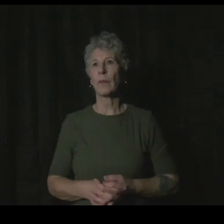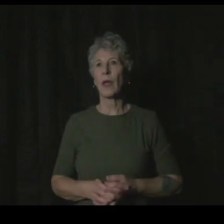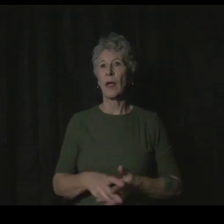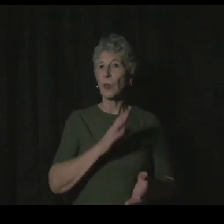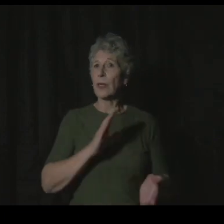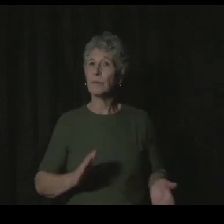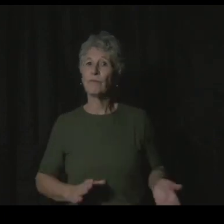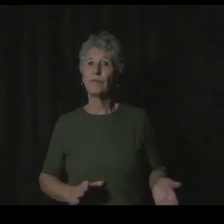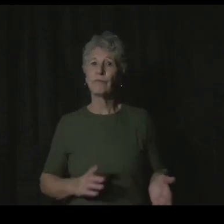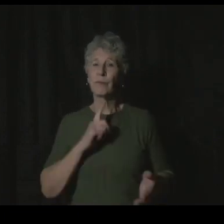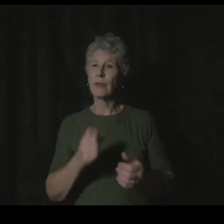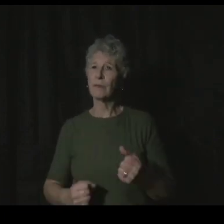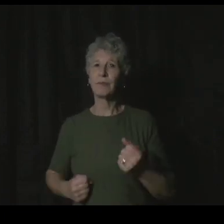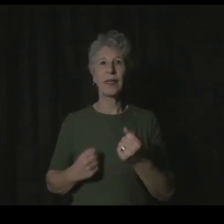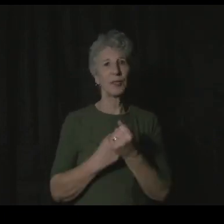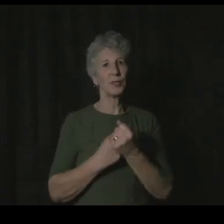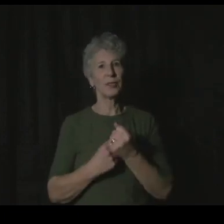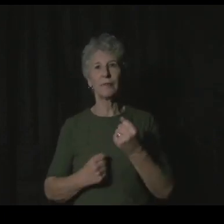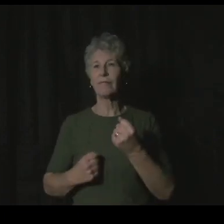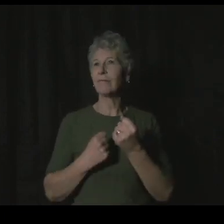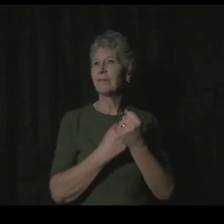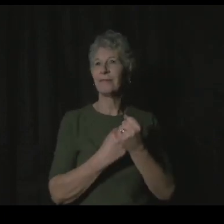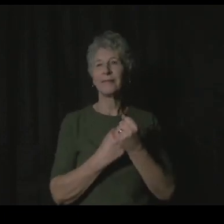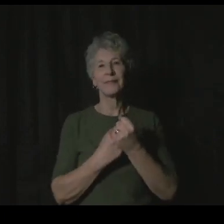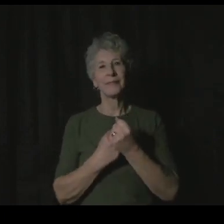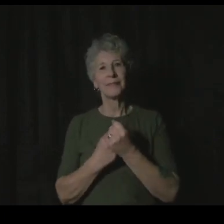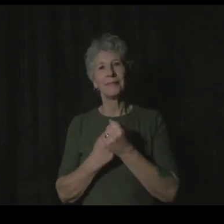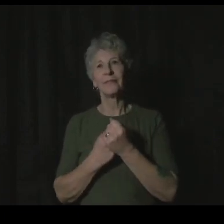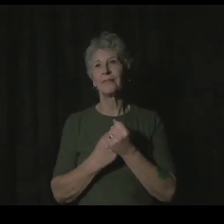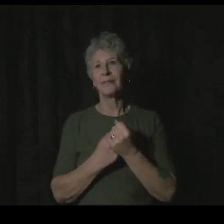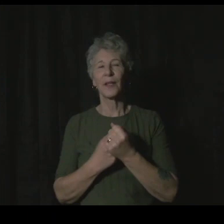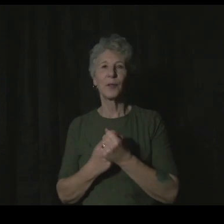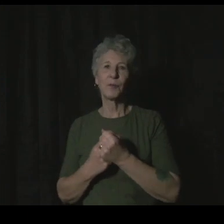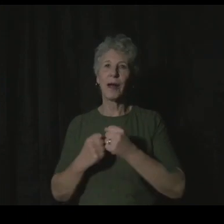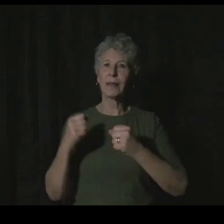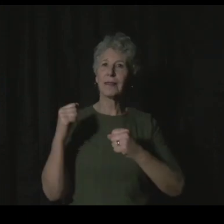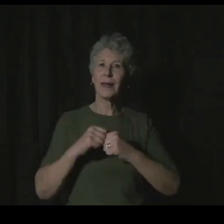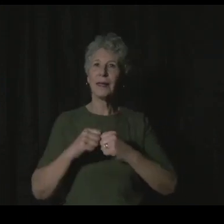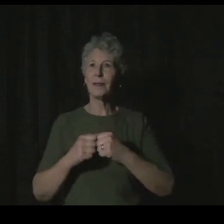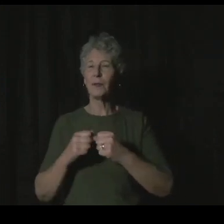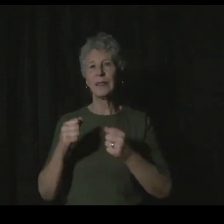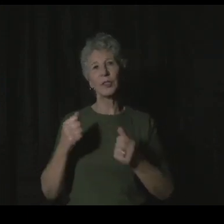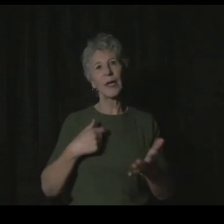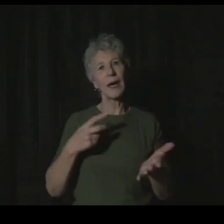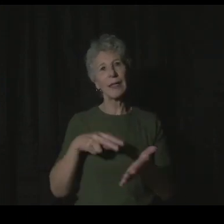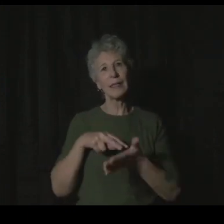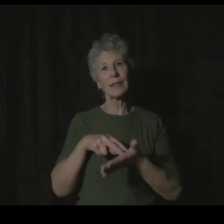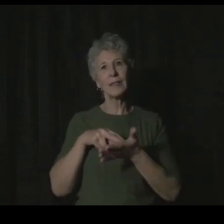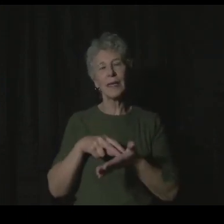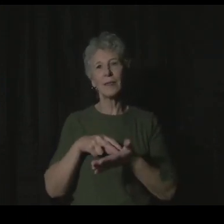Christ is my firm foundation, the rock on which